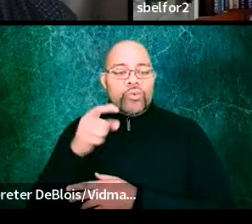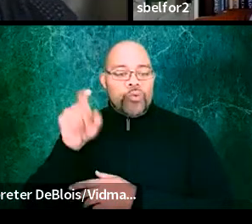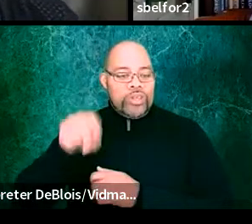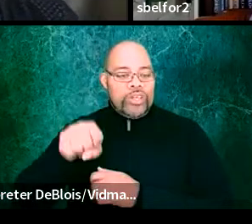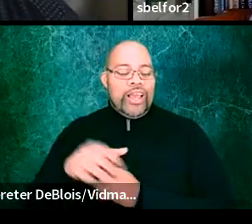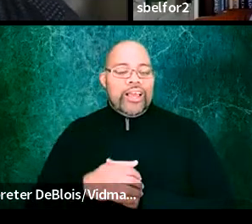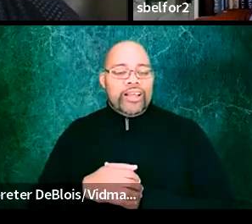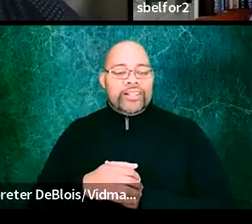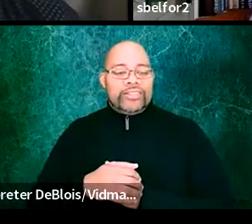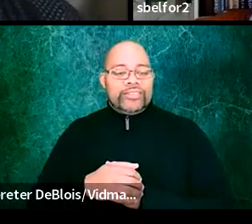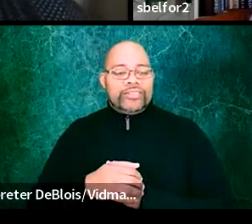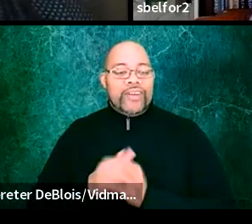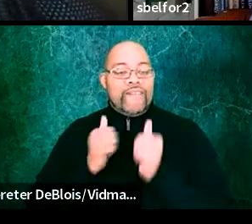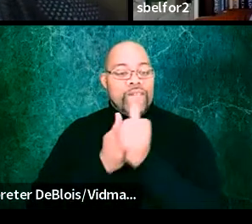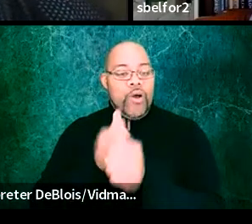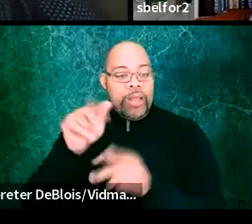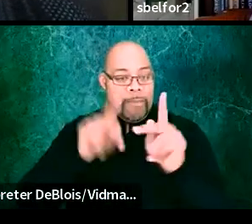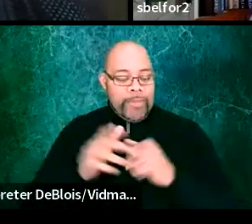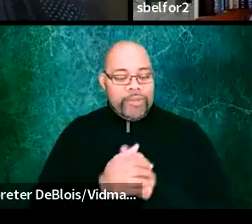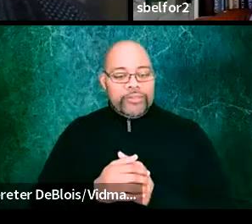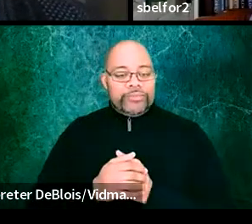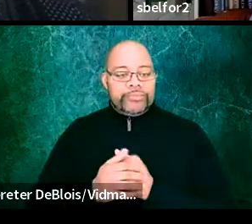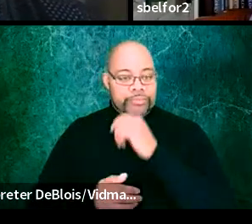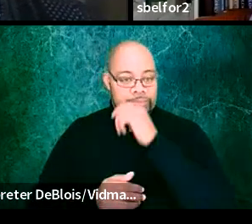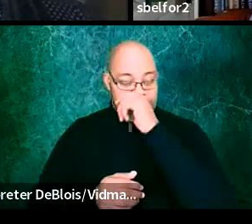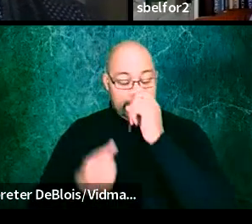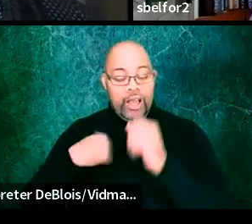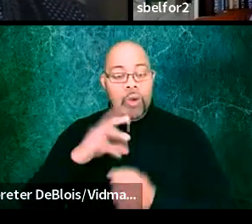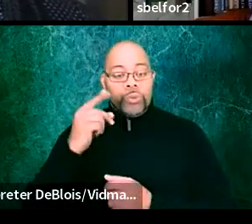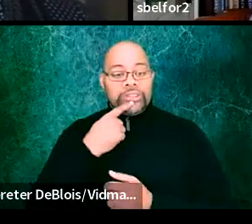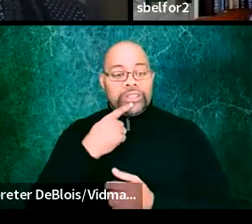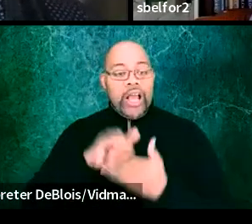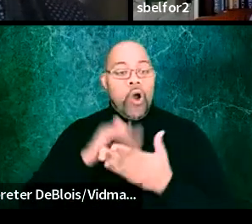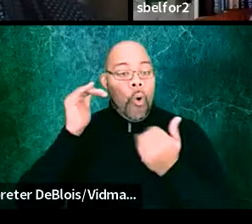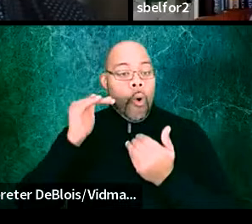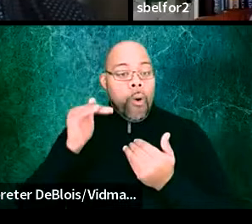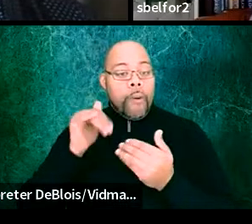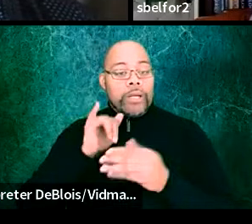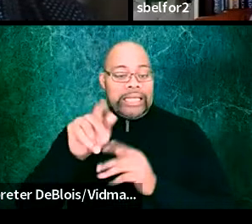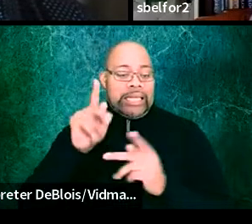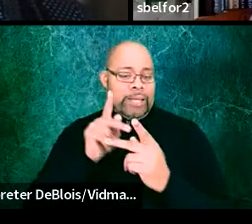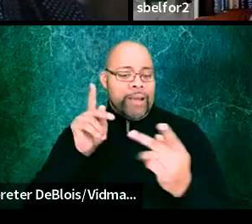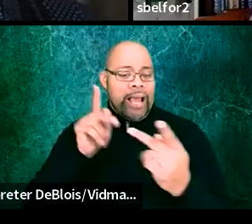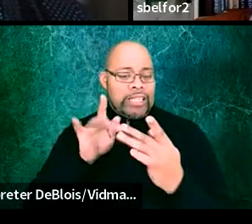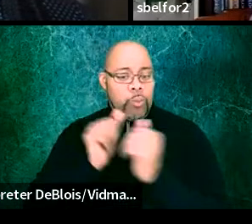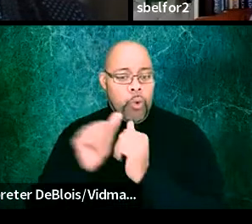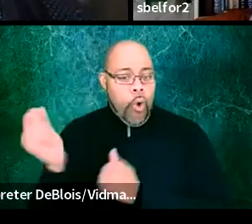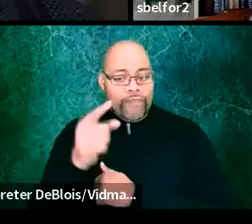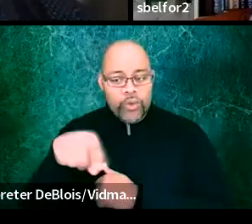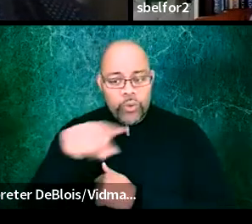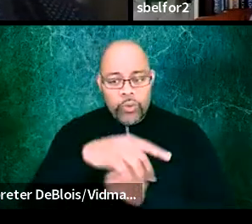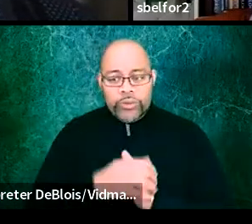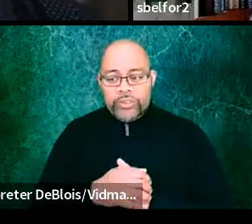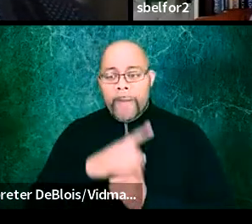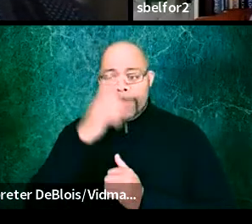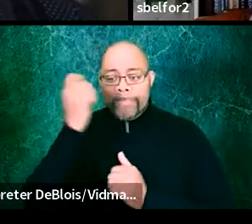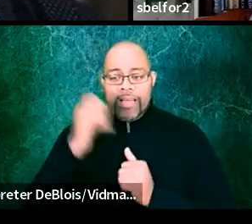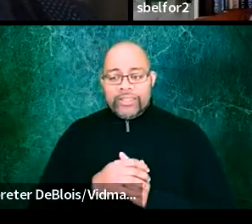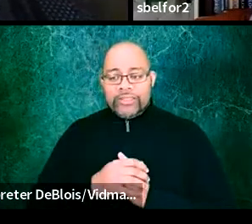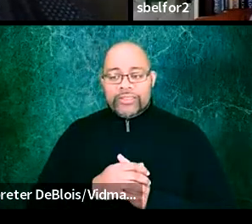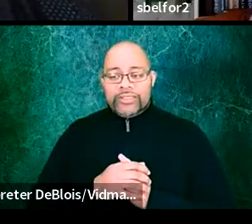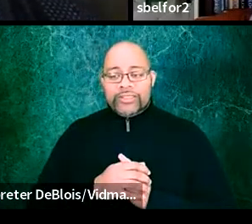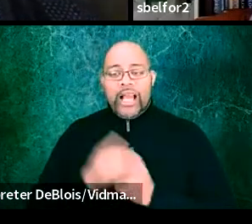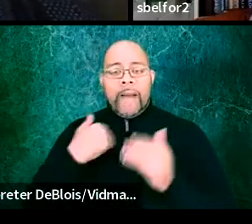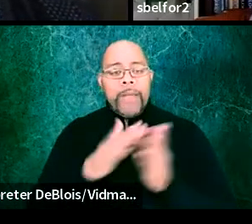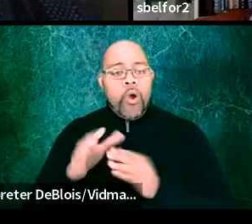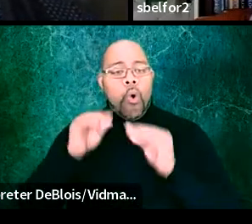can follow these people. I would say I hope to stay in contact with all of you, because I'm